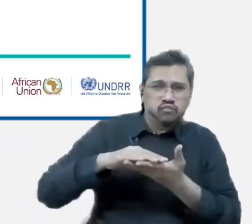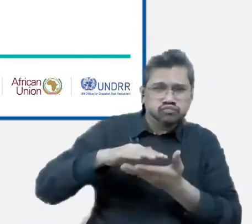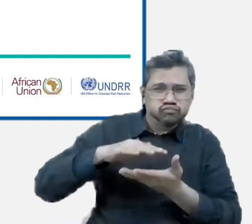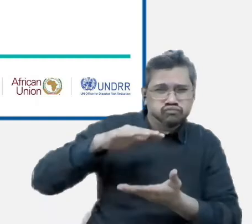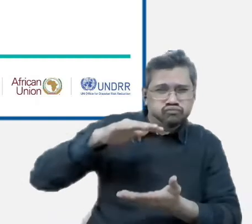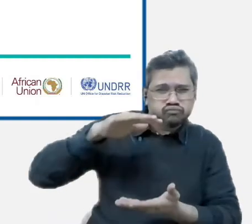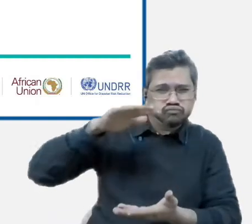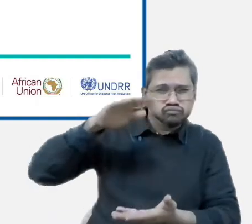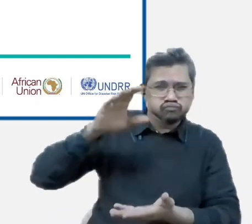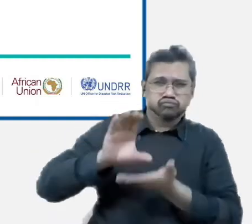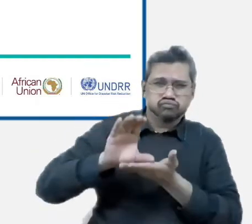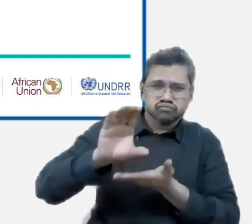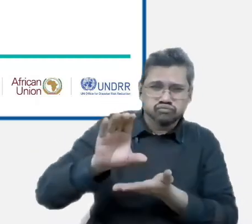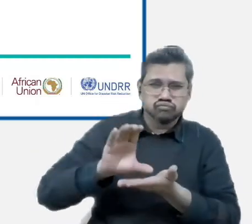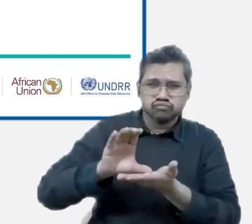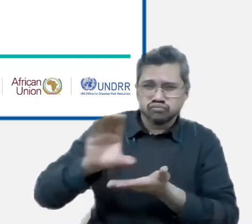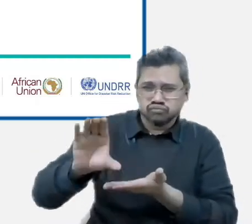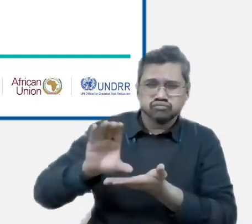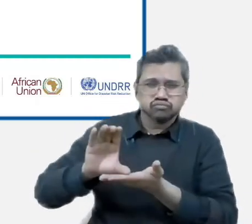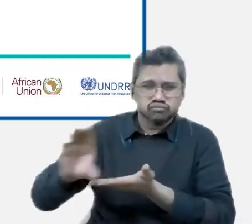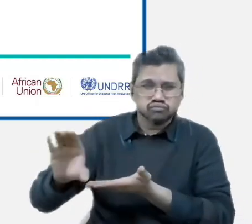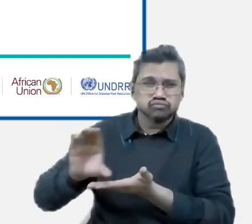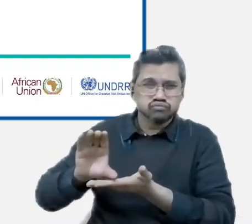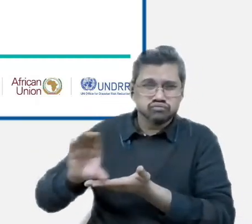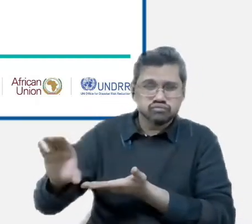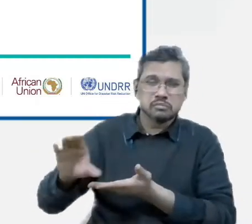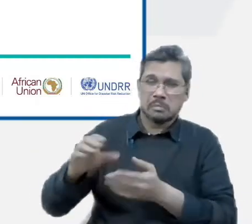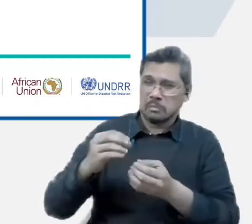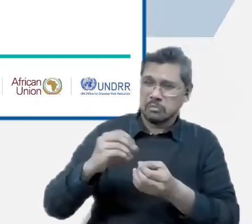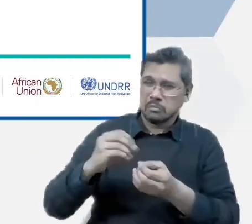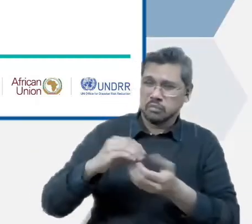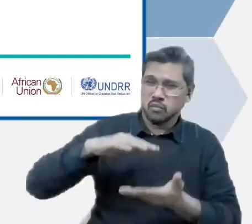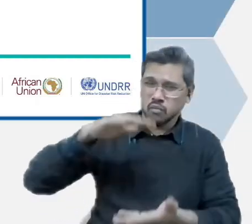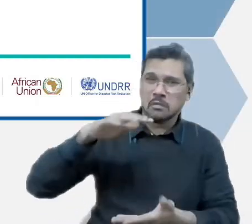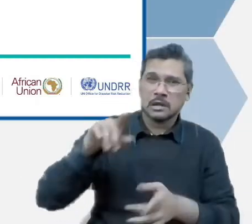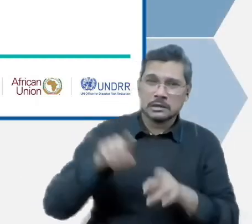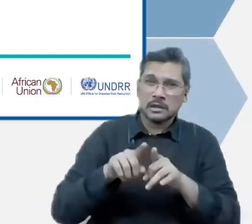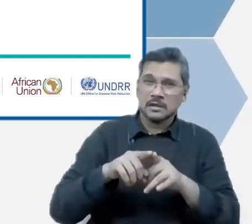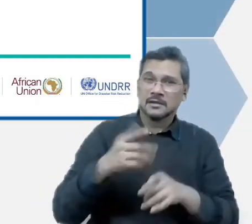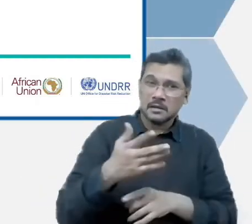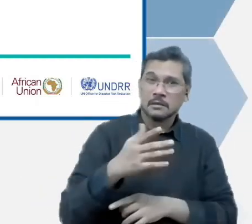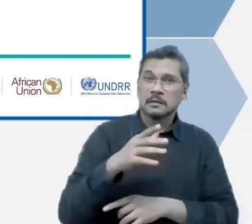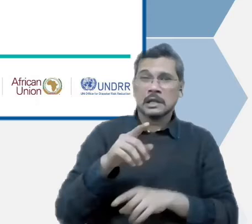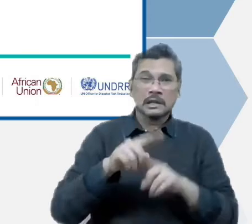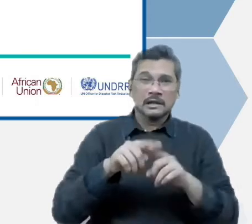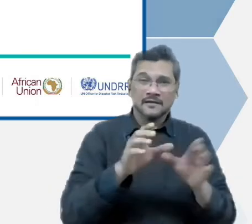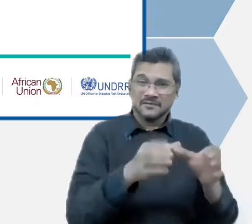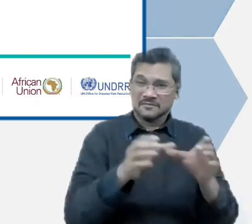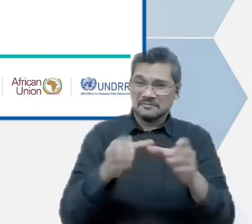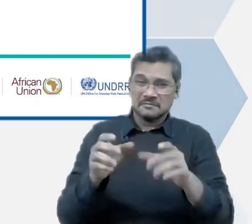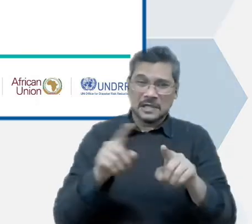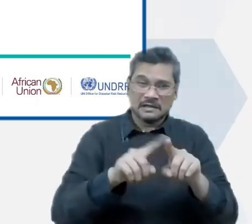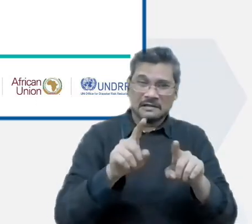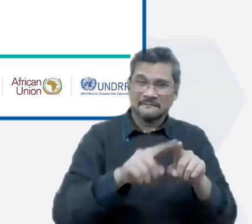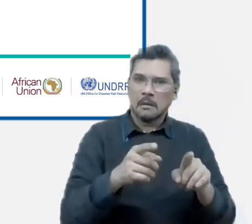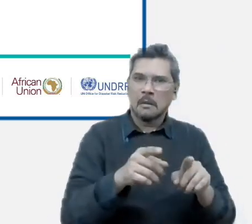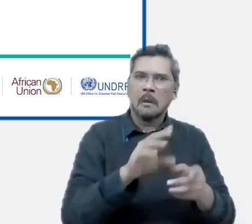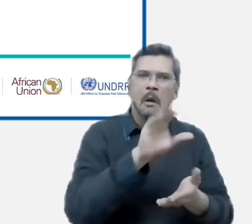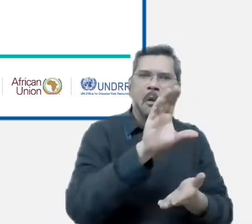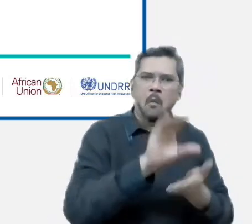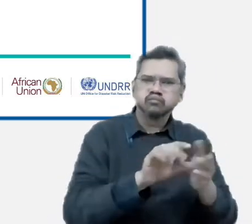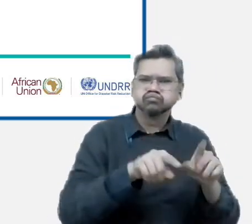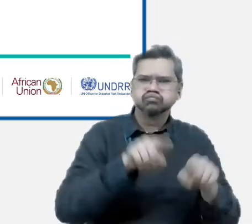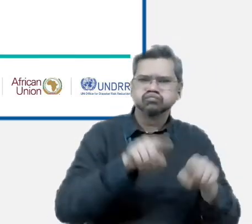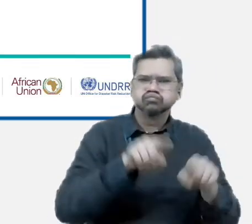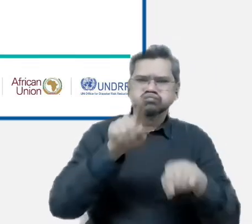are on the anticipatory and the DRR side. I think that imbalance has to be corrected, and there are good progress, starting with WFP and other